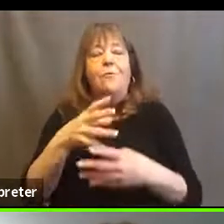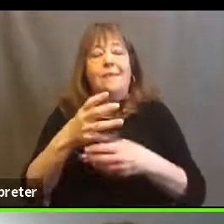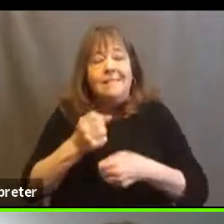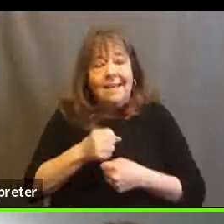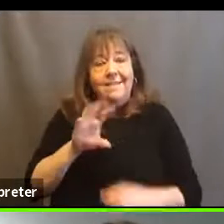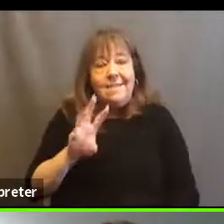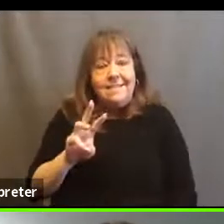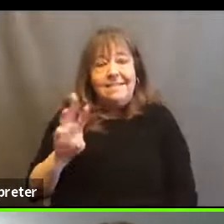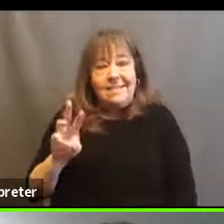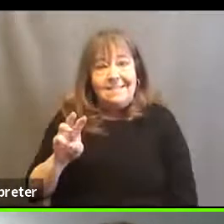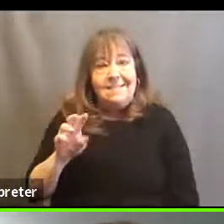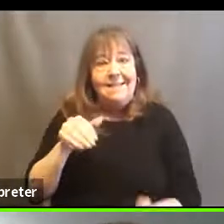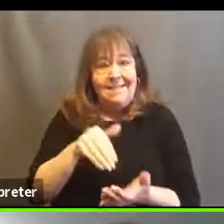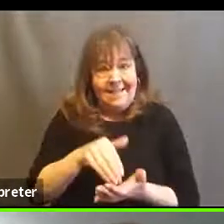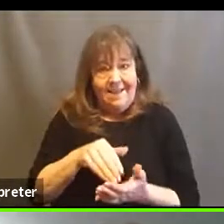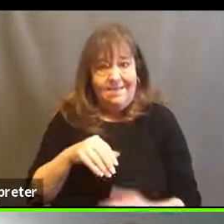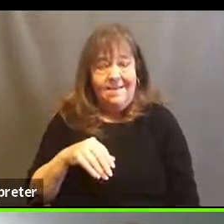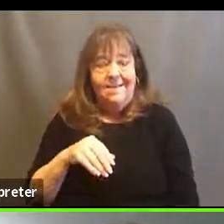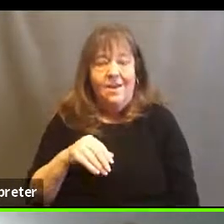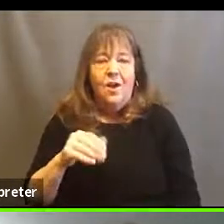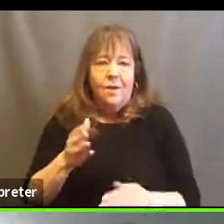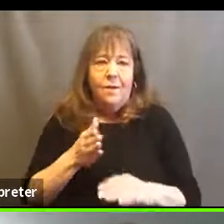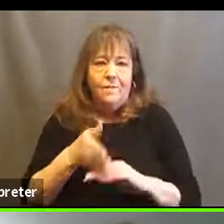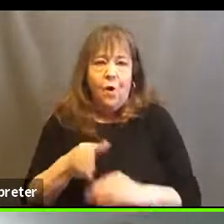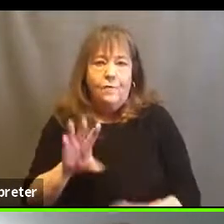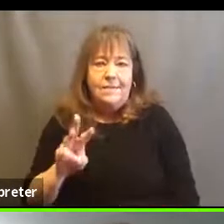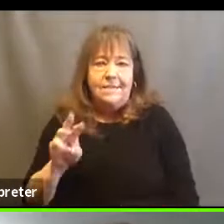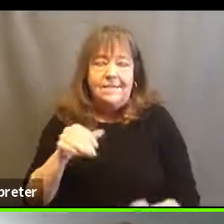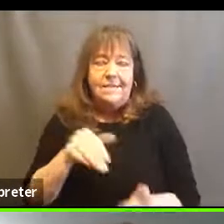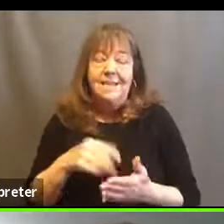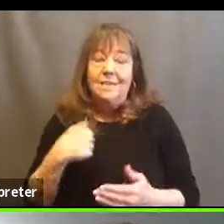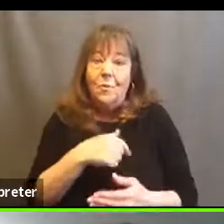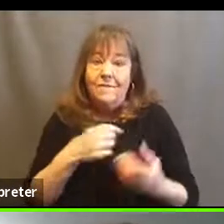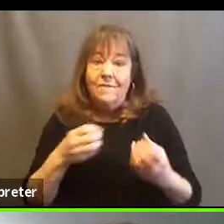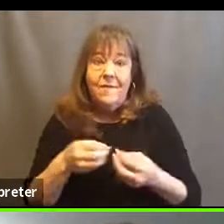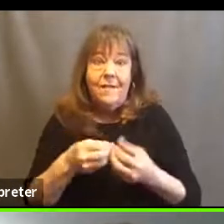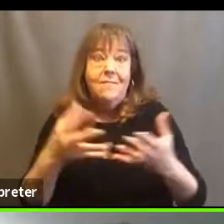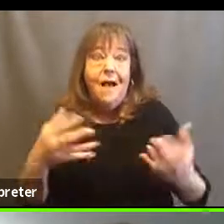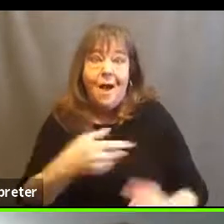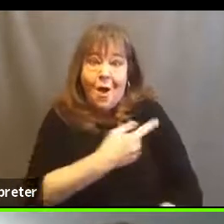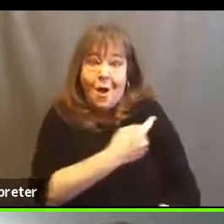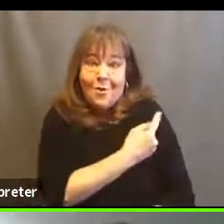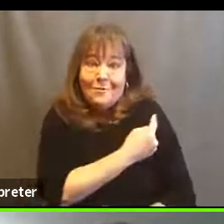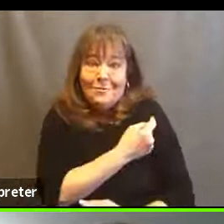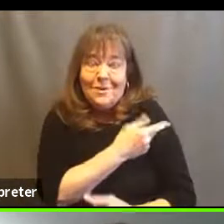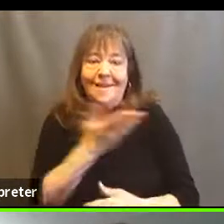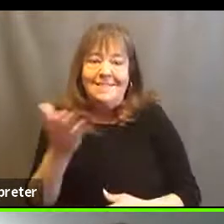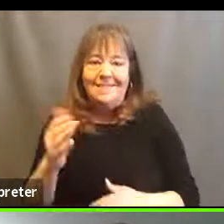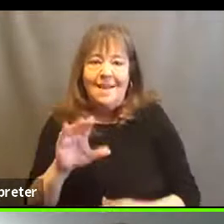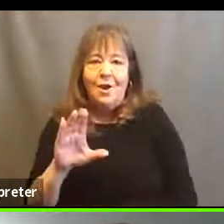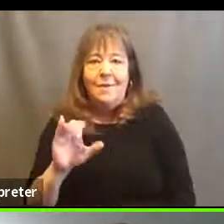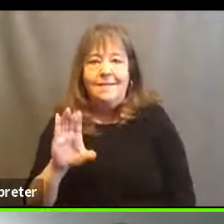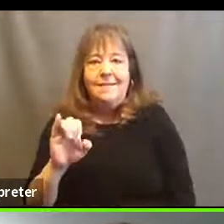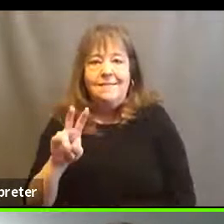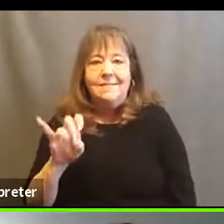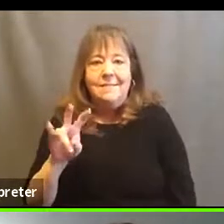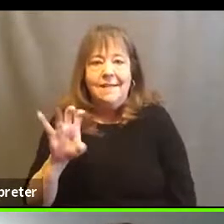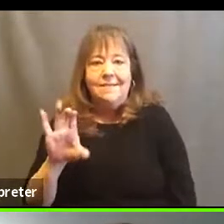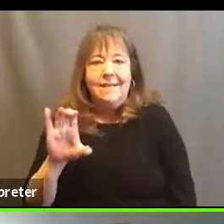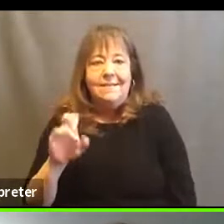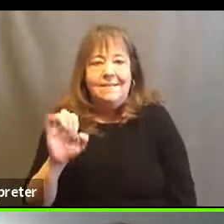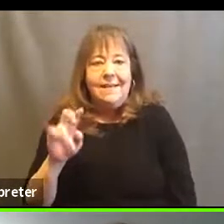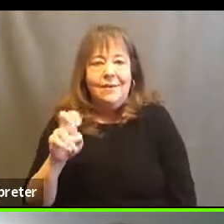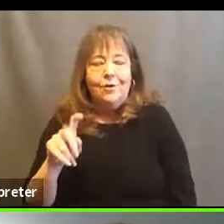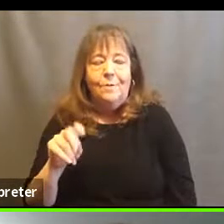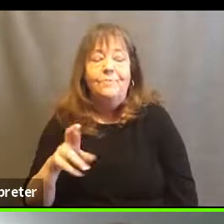66,950 total doses. So a lot of vaccine has been given through the Civic Center, and we sure appreciate all of our partners.